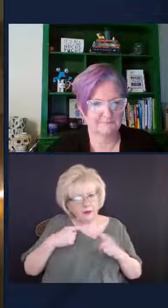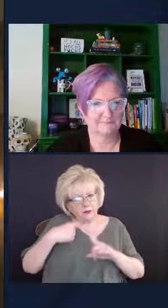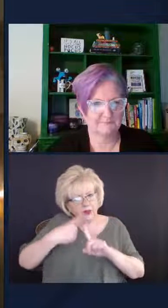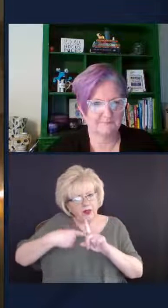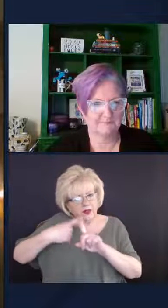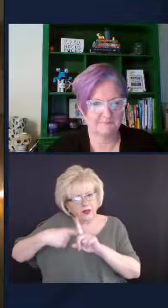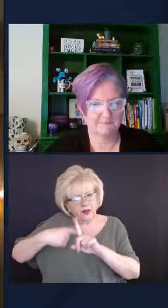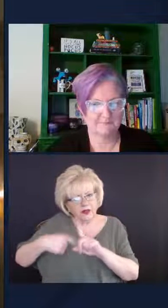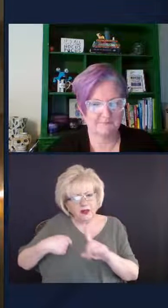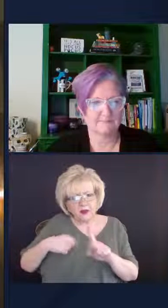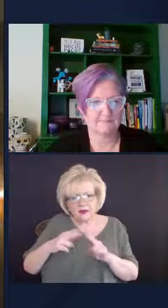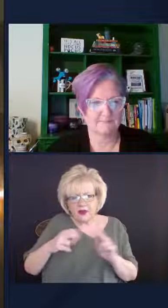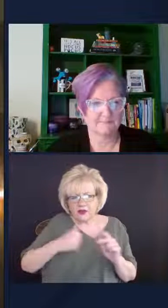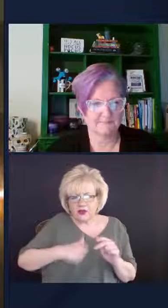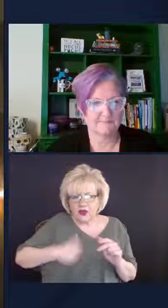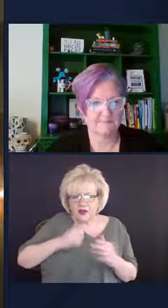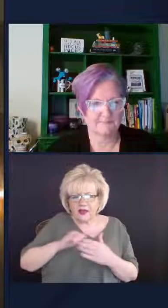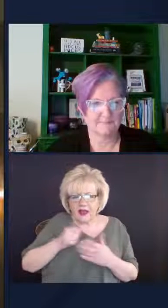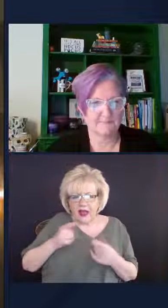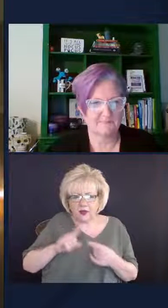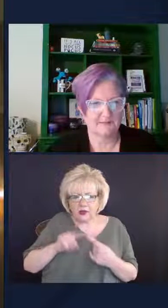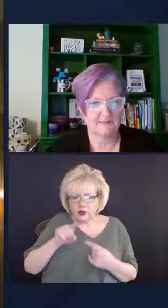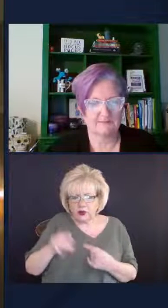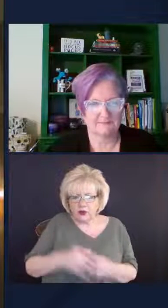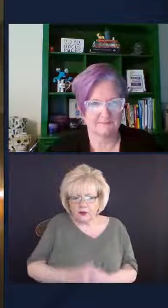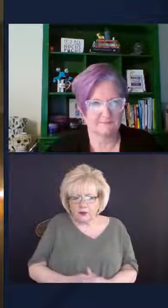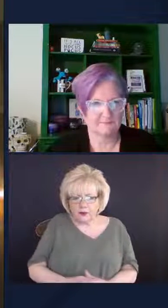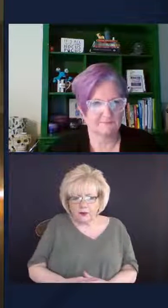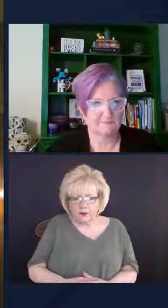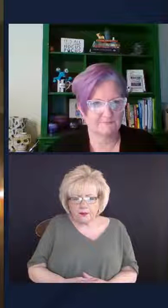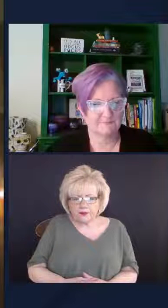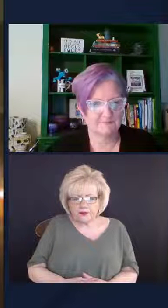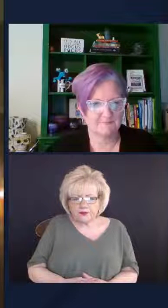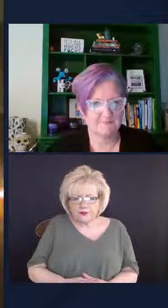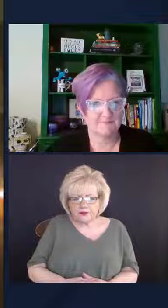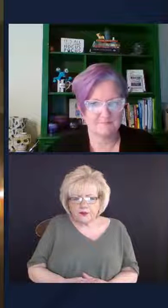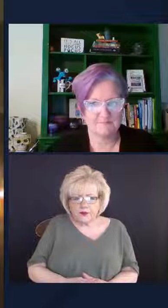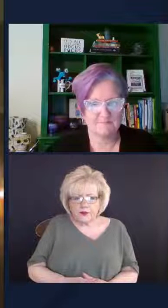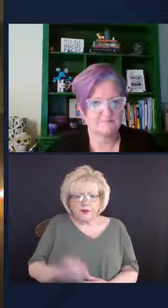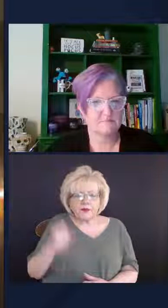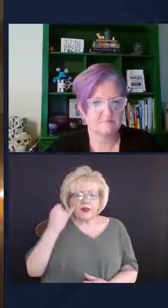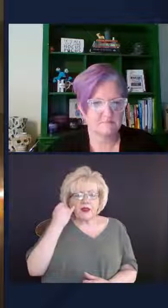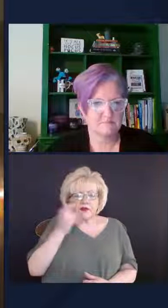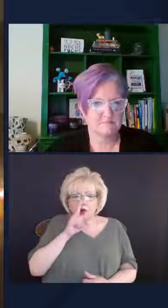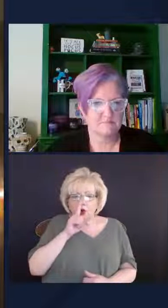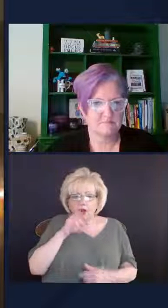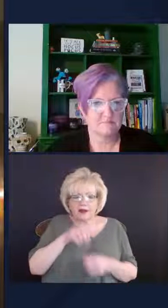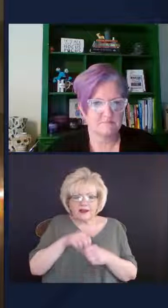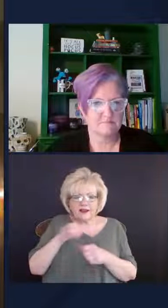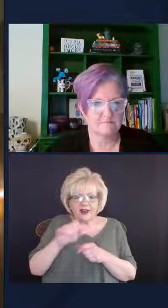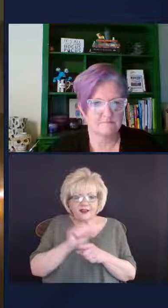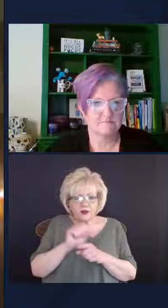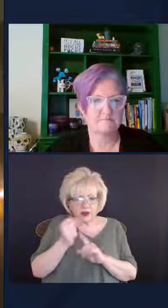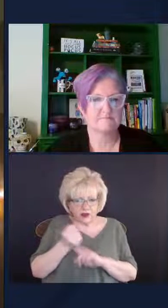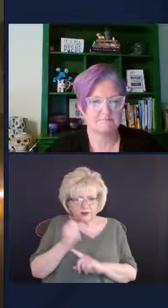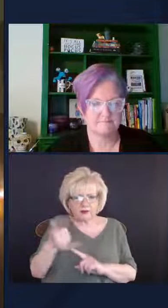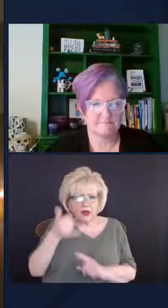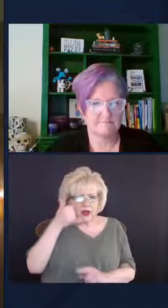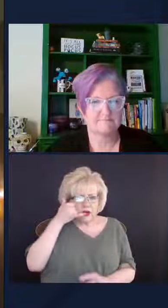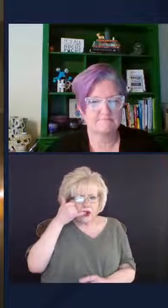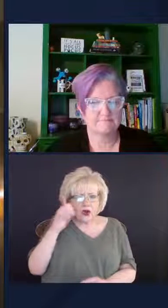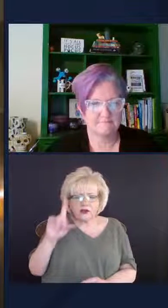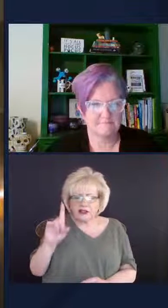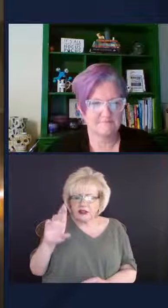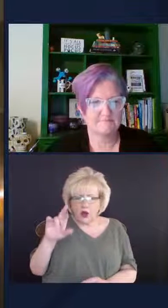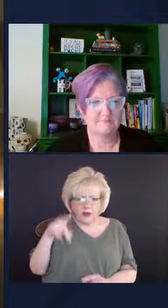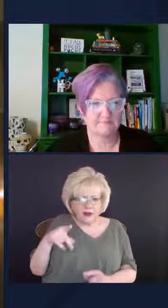I'm very sorry that that happened to you. Yeah, and if you are in that situation, I again would have called DRP and see what their